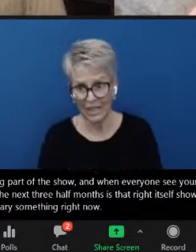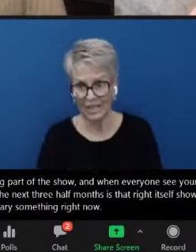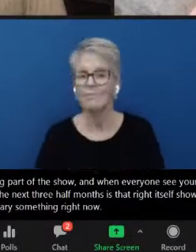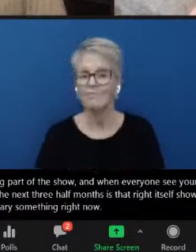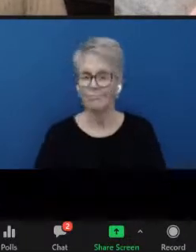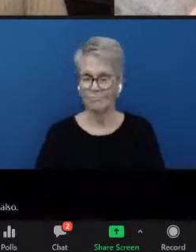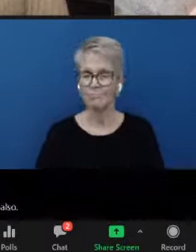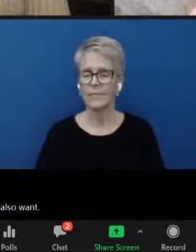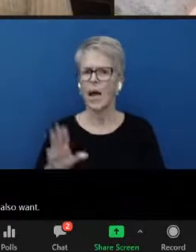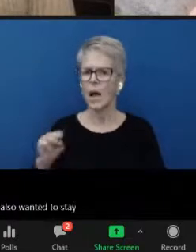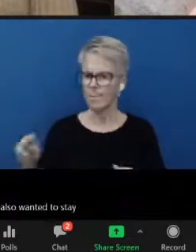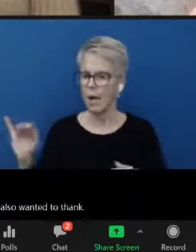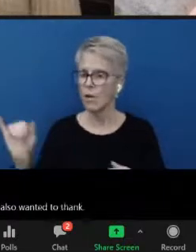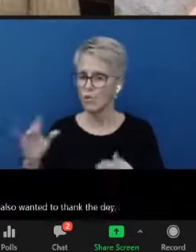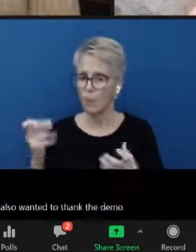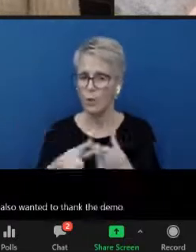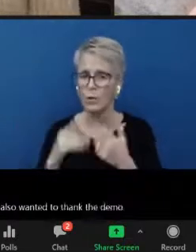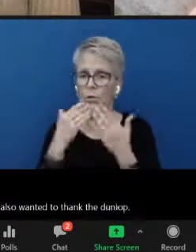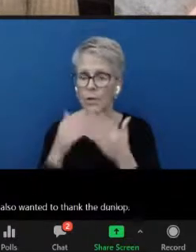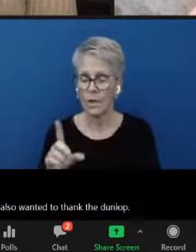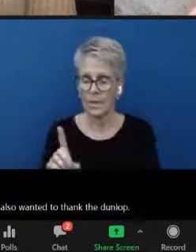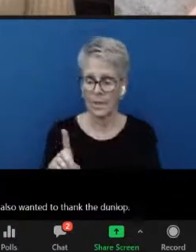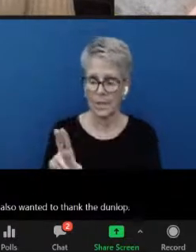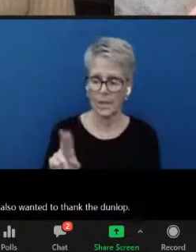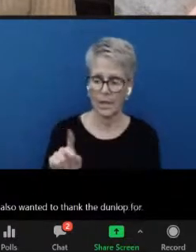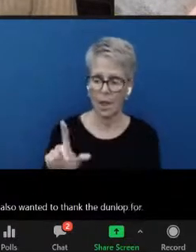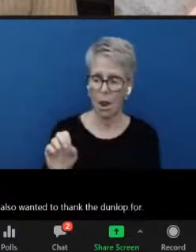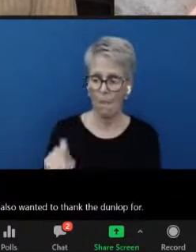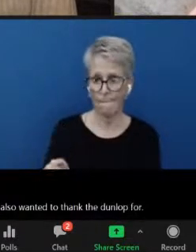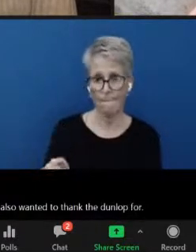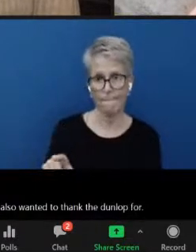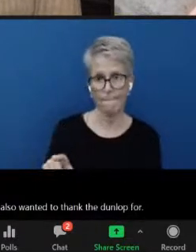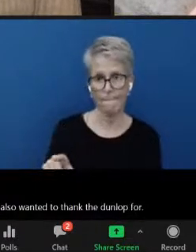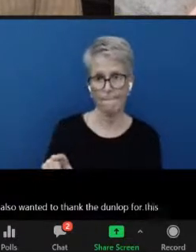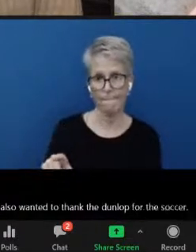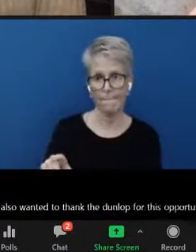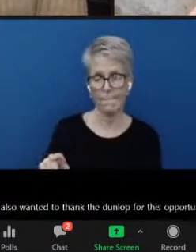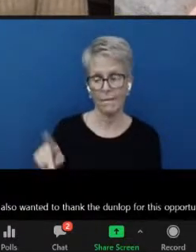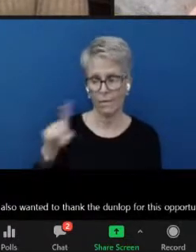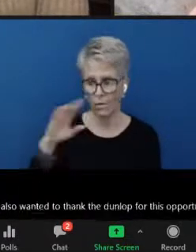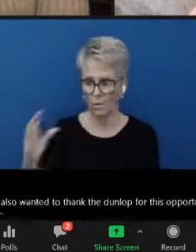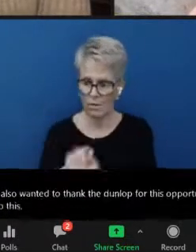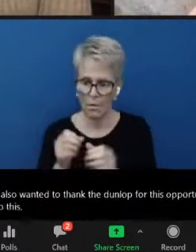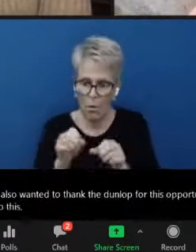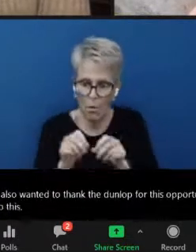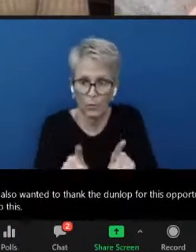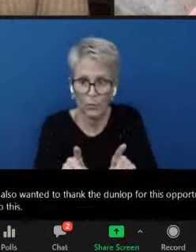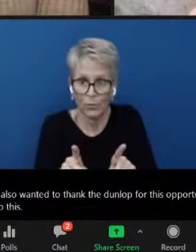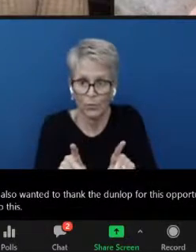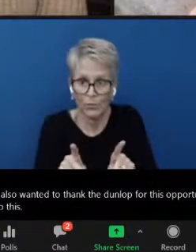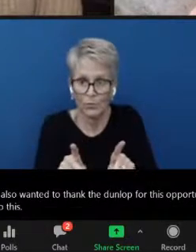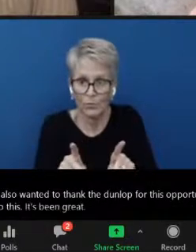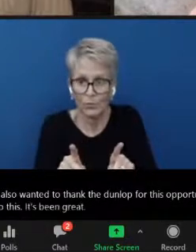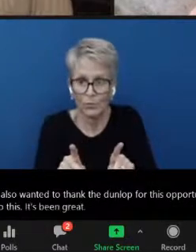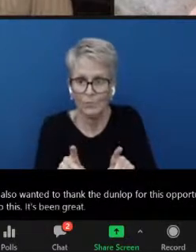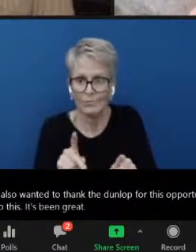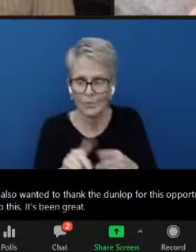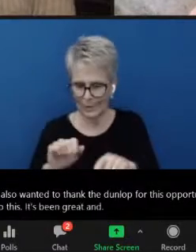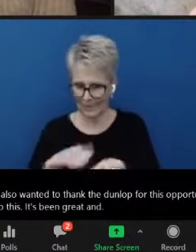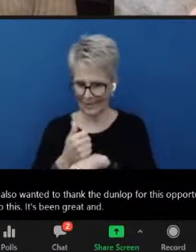And also want to thank the Dunlop for this opportunity to do this. It's been great.